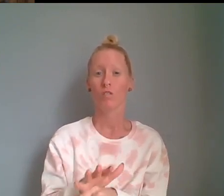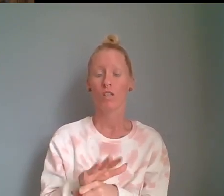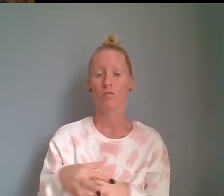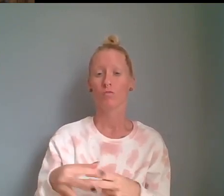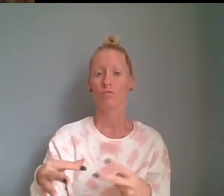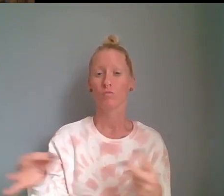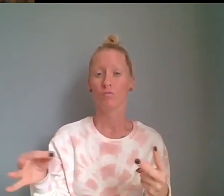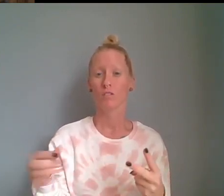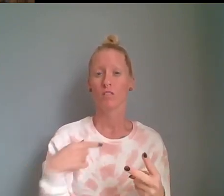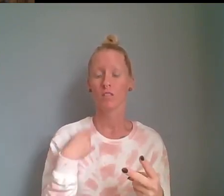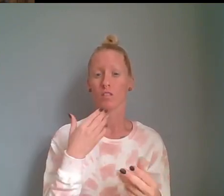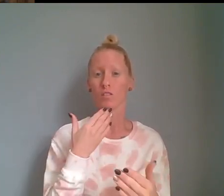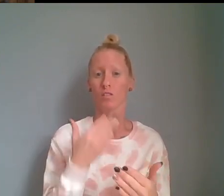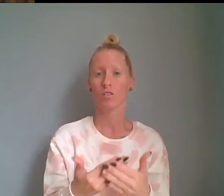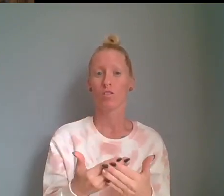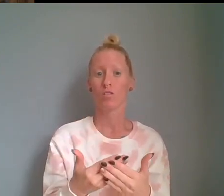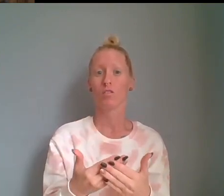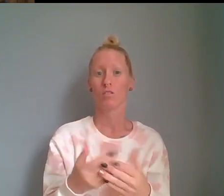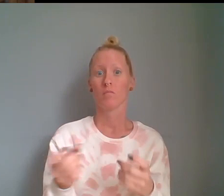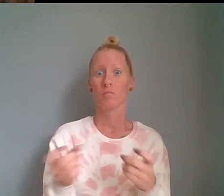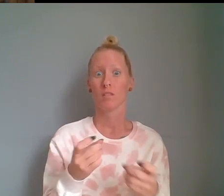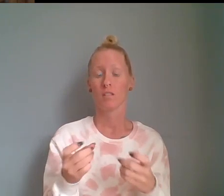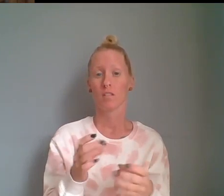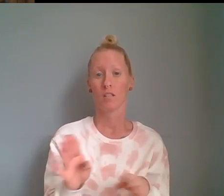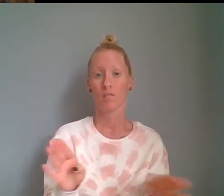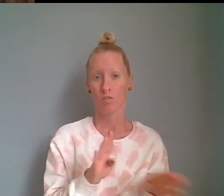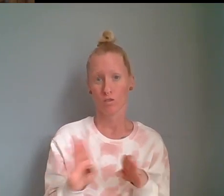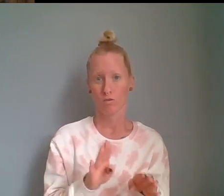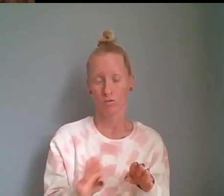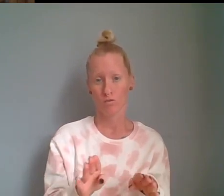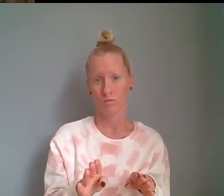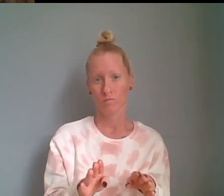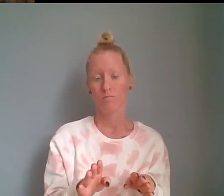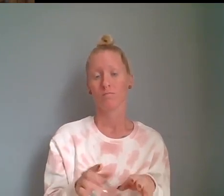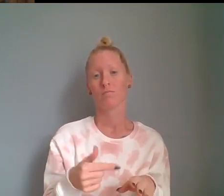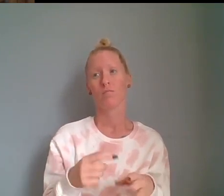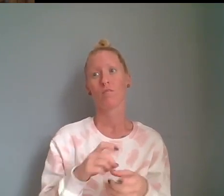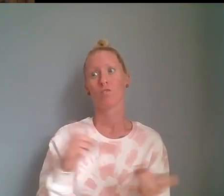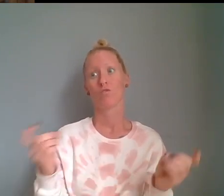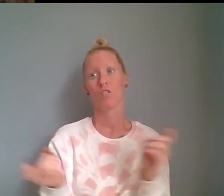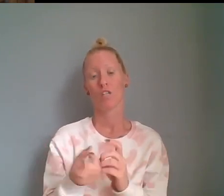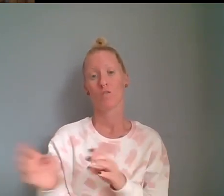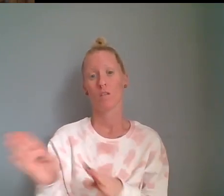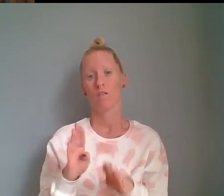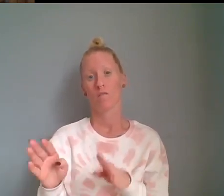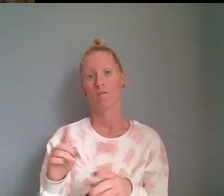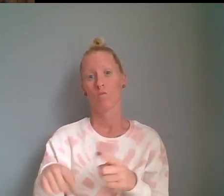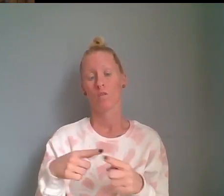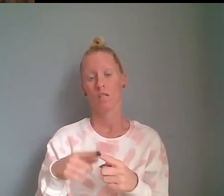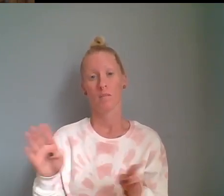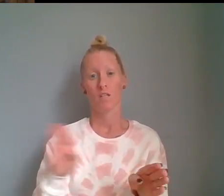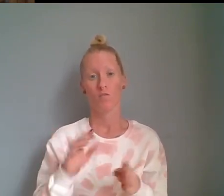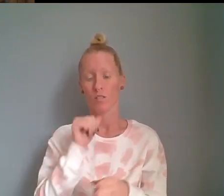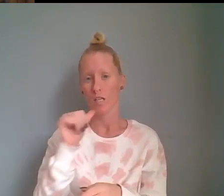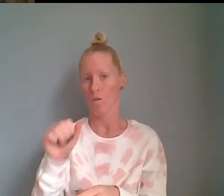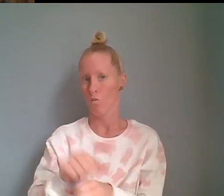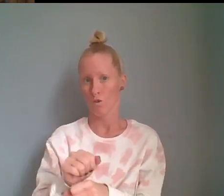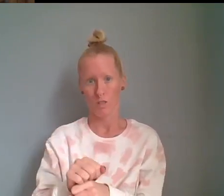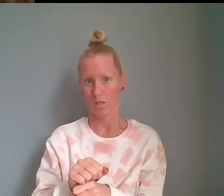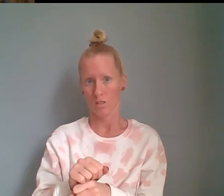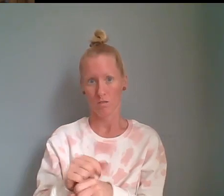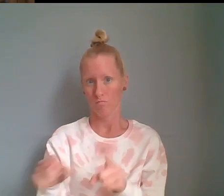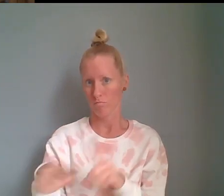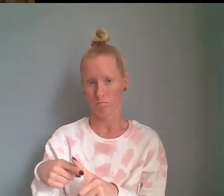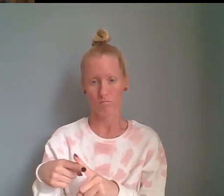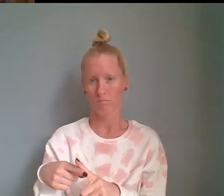choosing good coping behaviors, in changing their behaviors whenever their behaviors aren't working well.